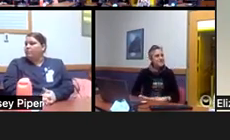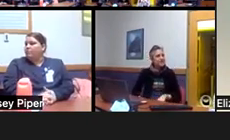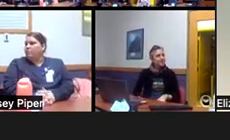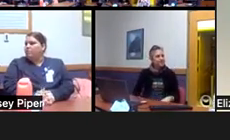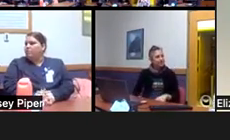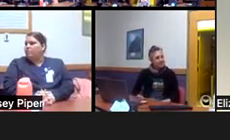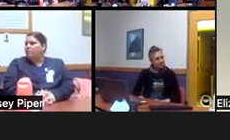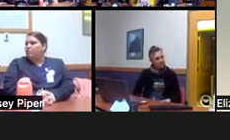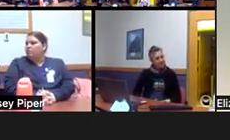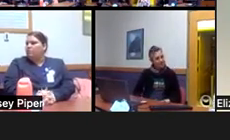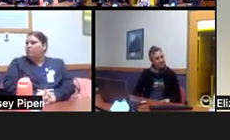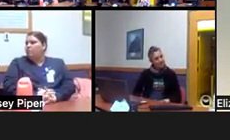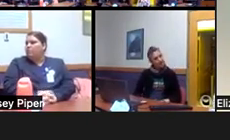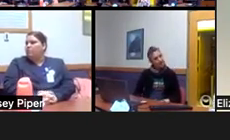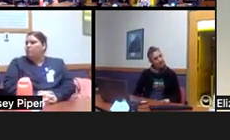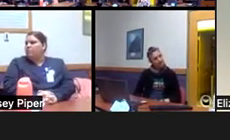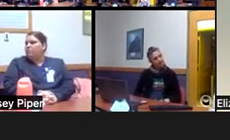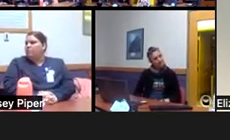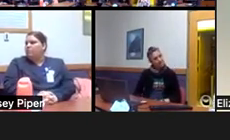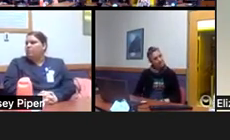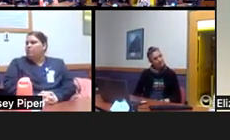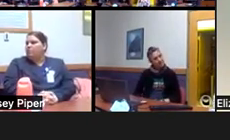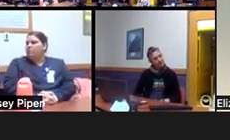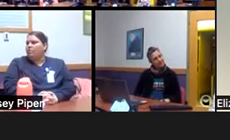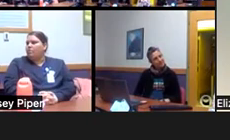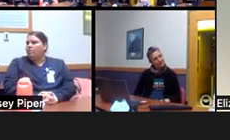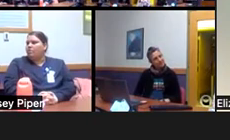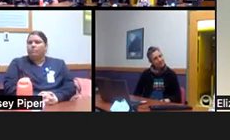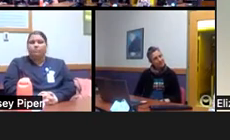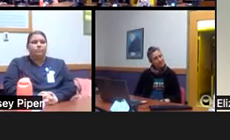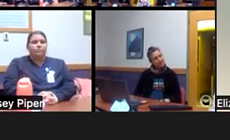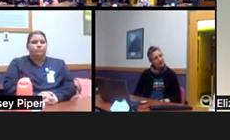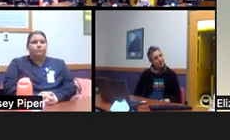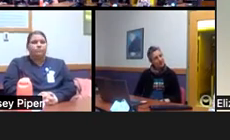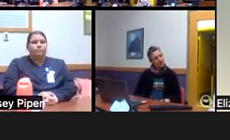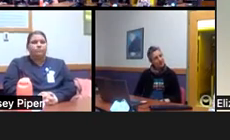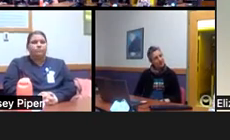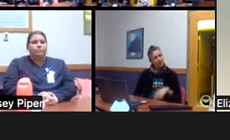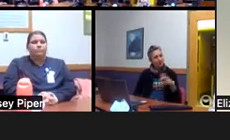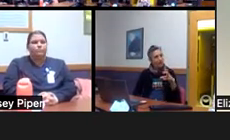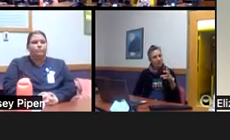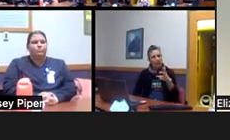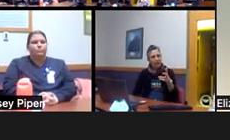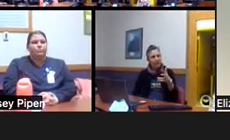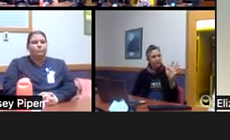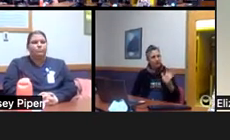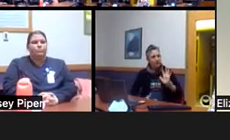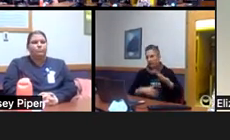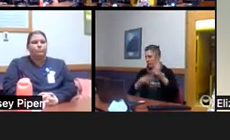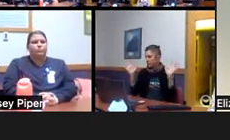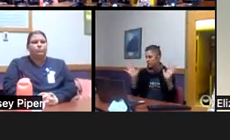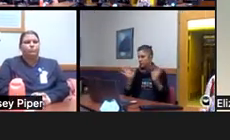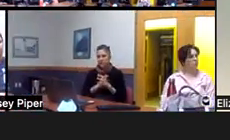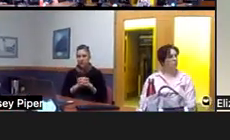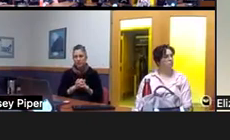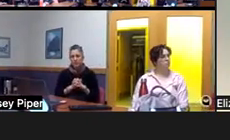yeah. Lindsey, seems like a few more questions. Do you have extra time to talk about? I'm fine, but people